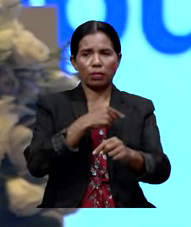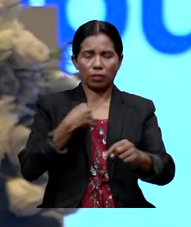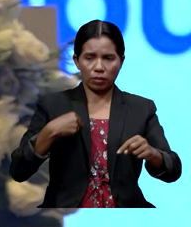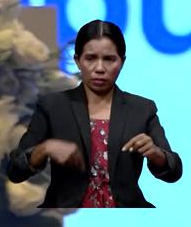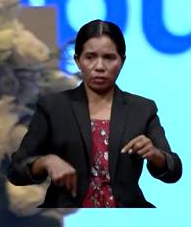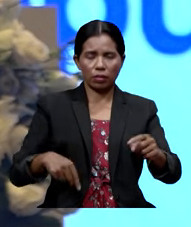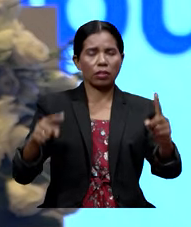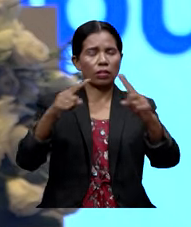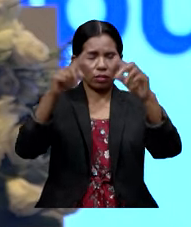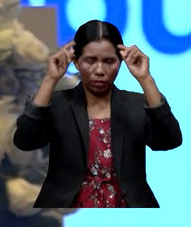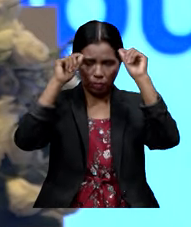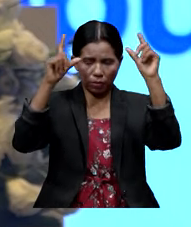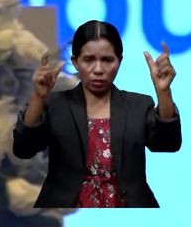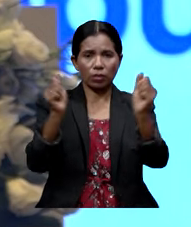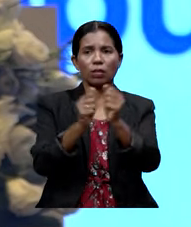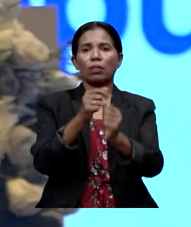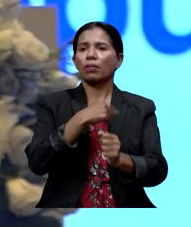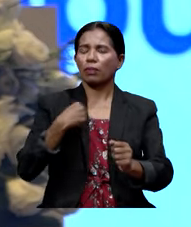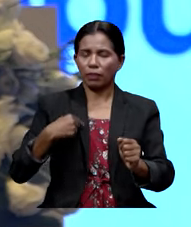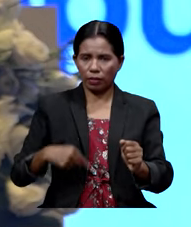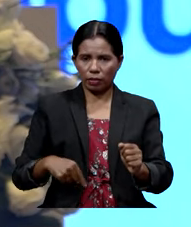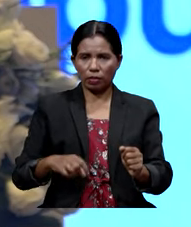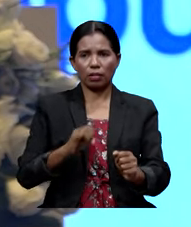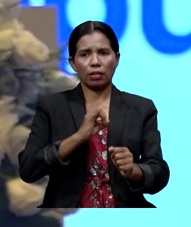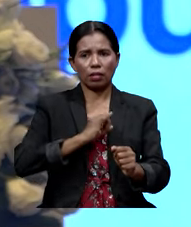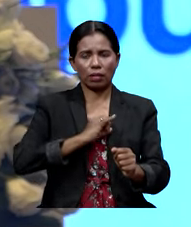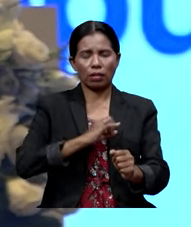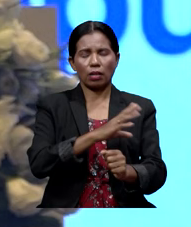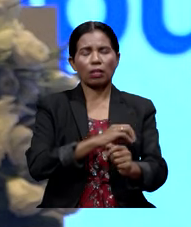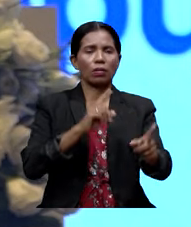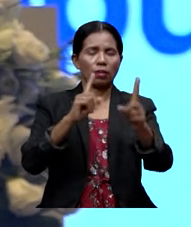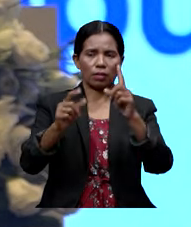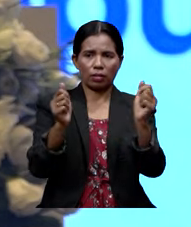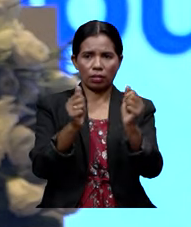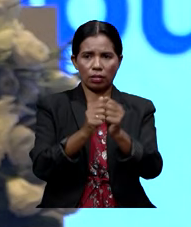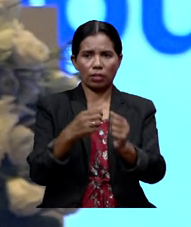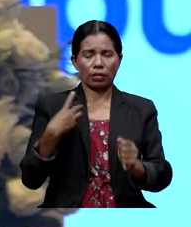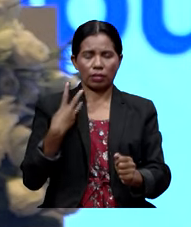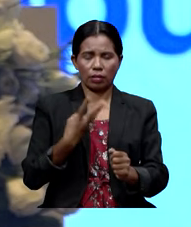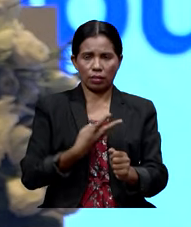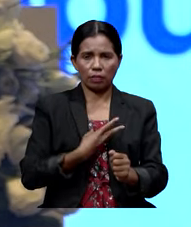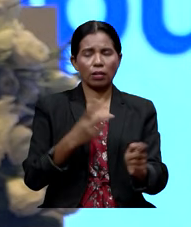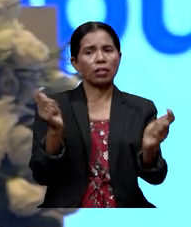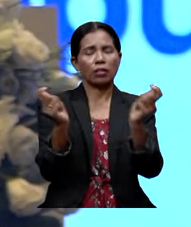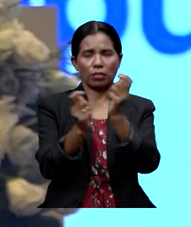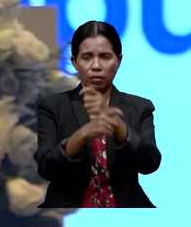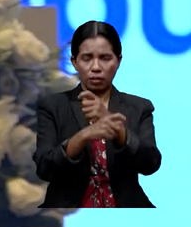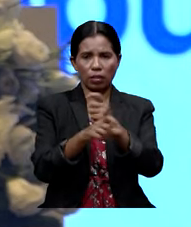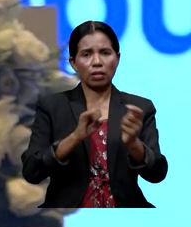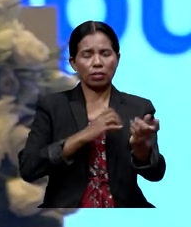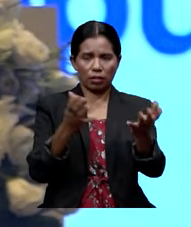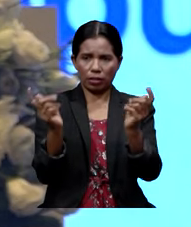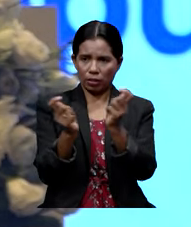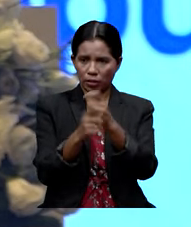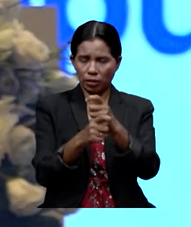of Timor-Leste and China. Before I end of my speech, I would like to thank the President of the Republic